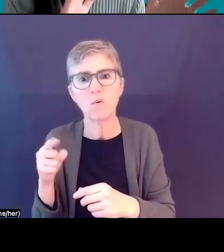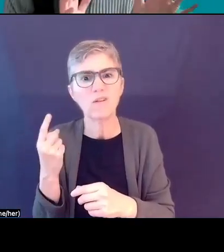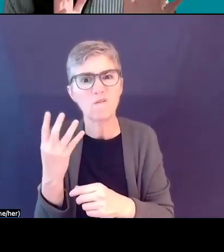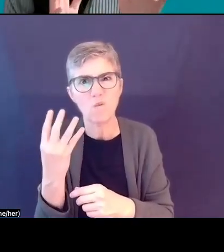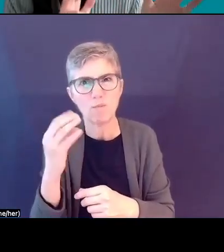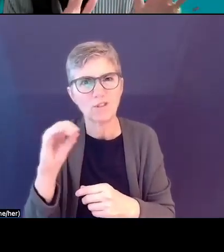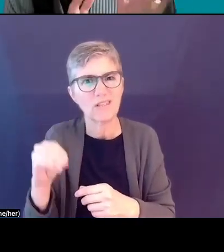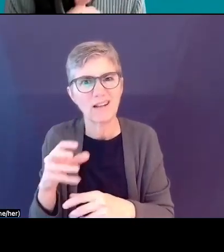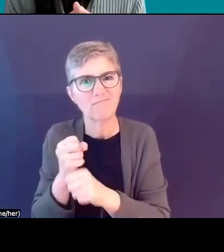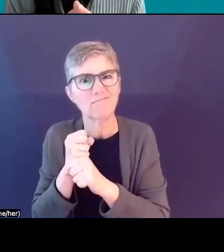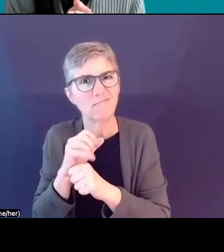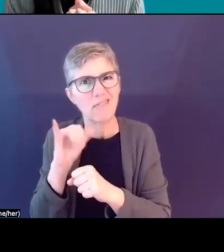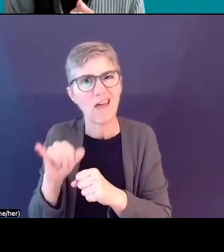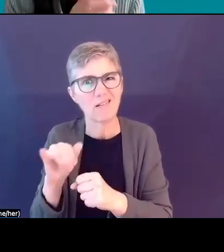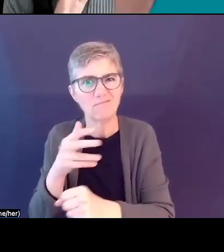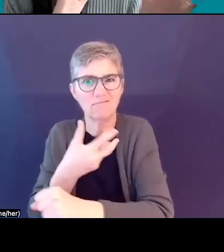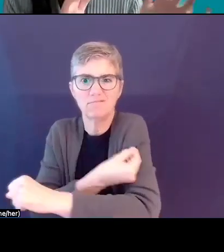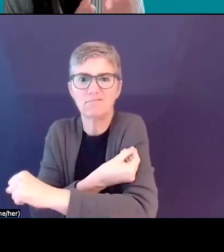9%